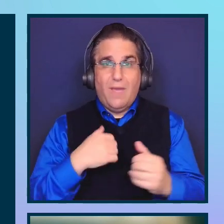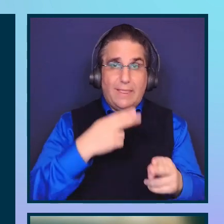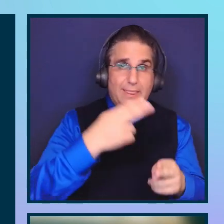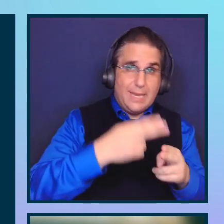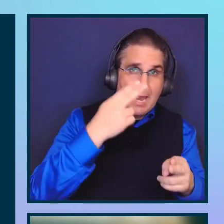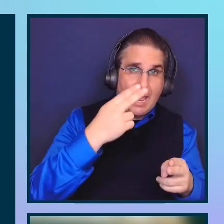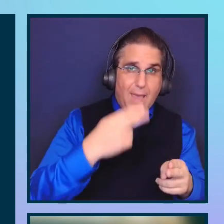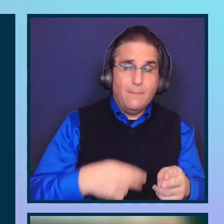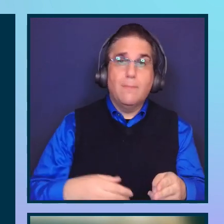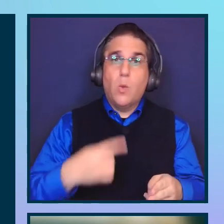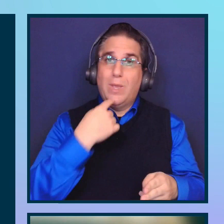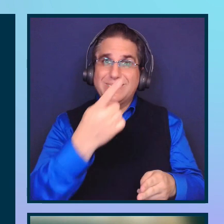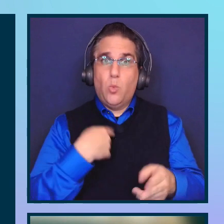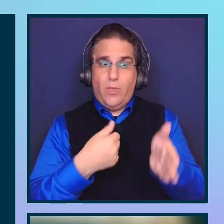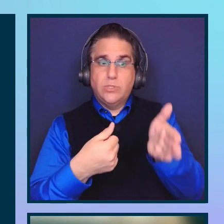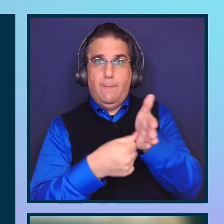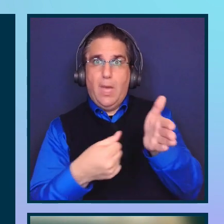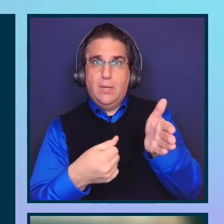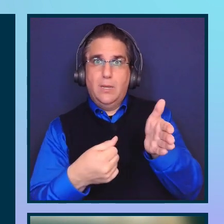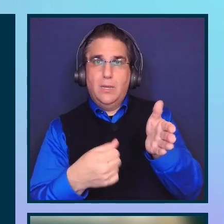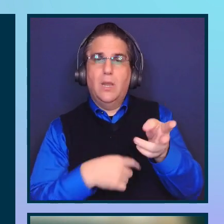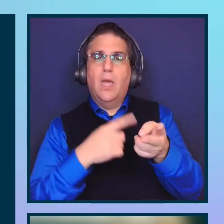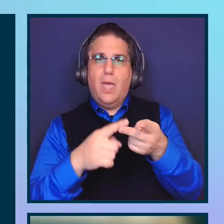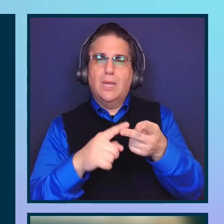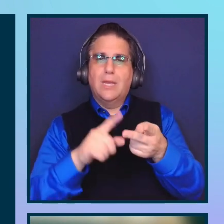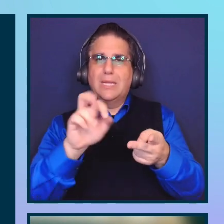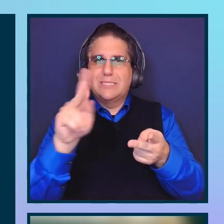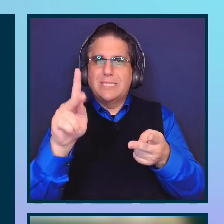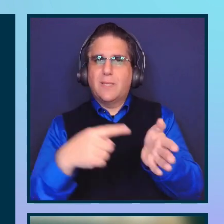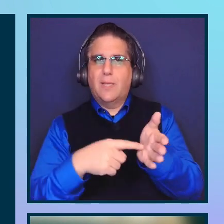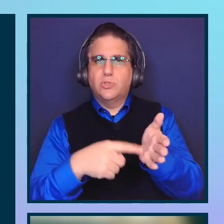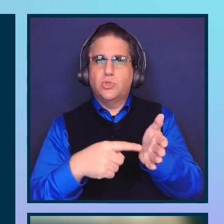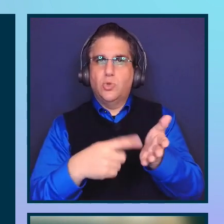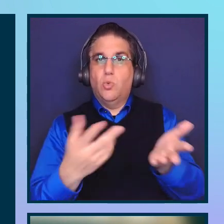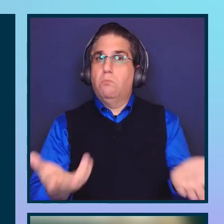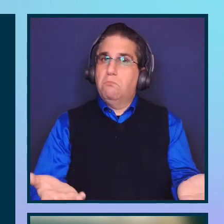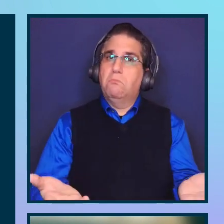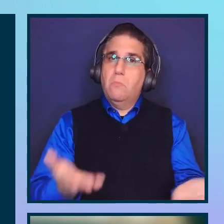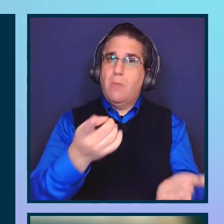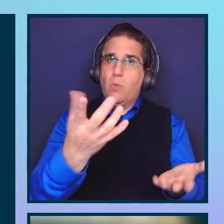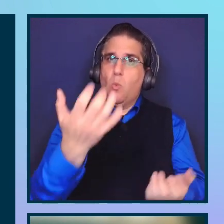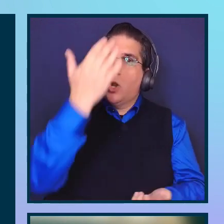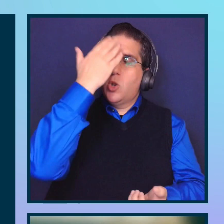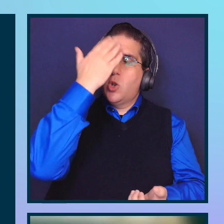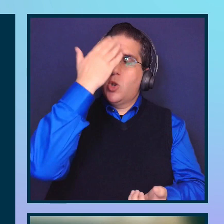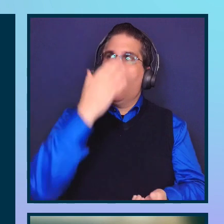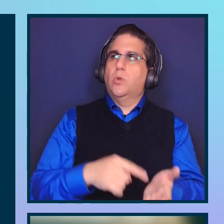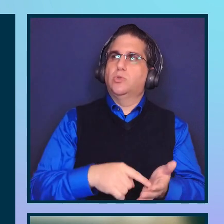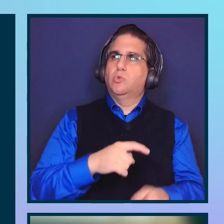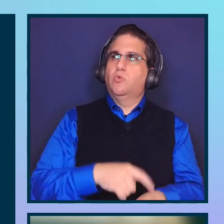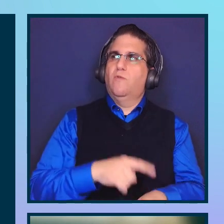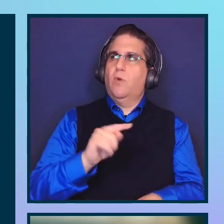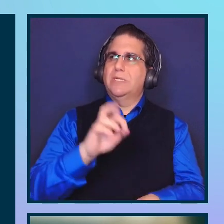that it's a button, and a task that's due. So that's probably something that you'd want to know before even, you'd want to know that every